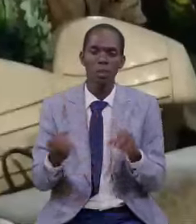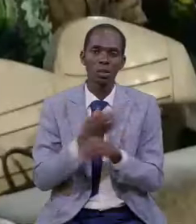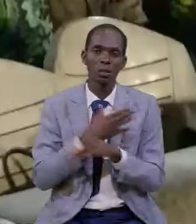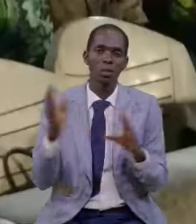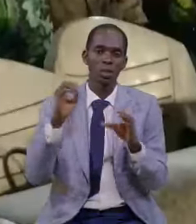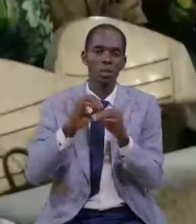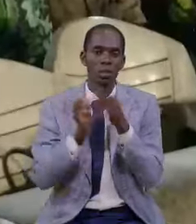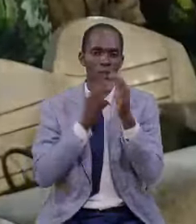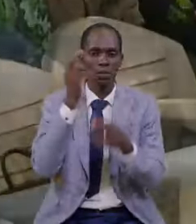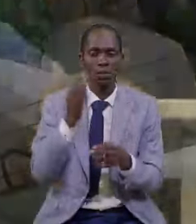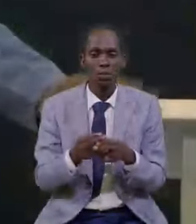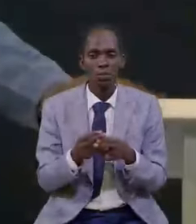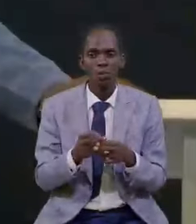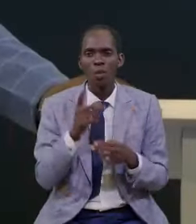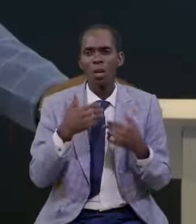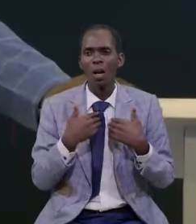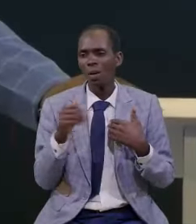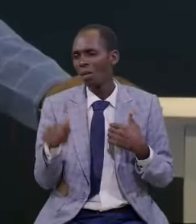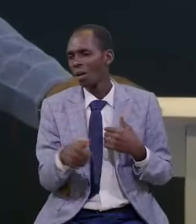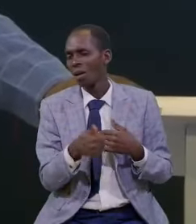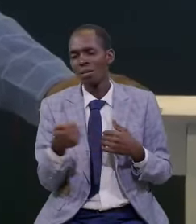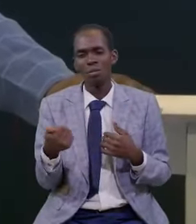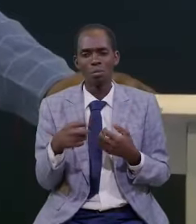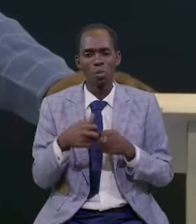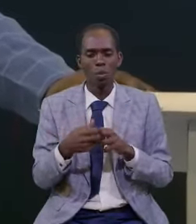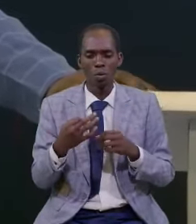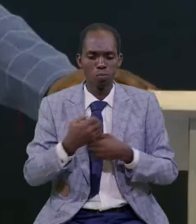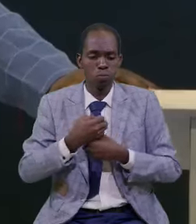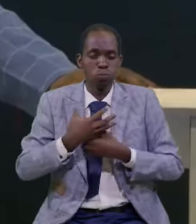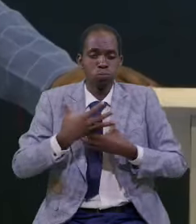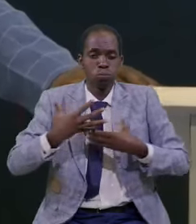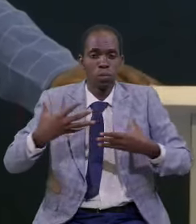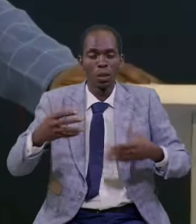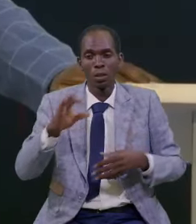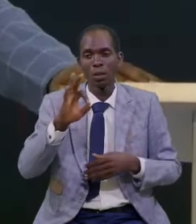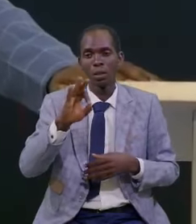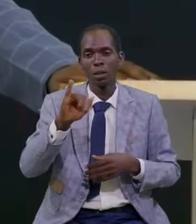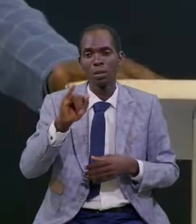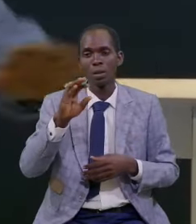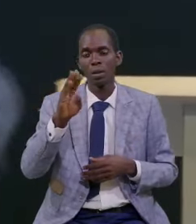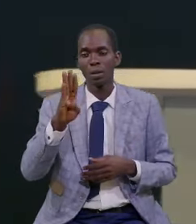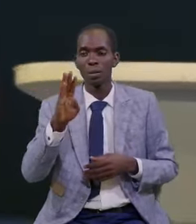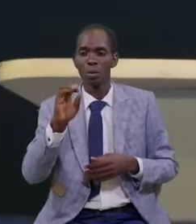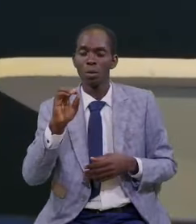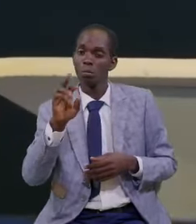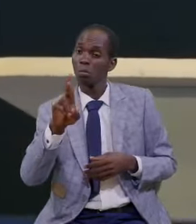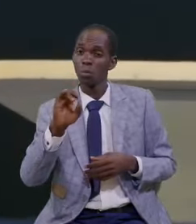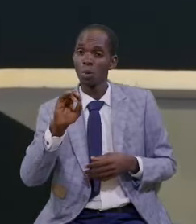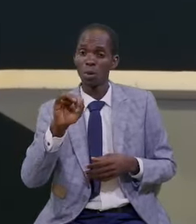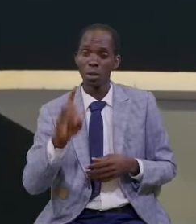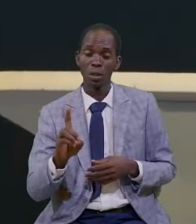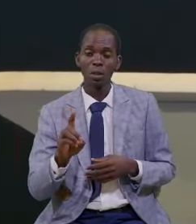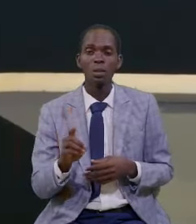You have any swelling, fibroid, you have cancer, you have whatever,